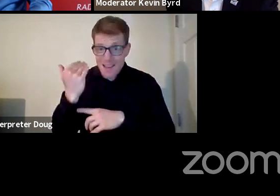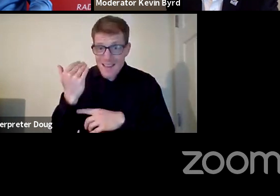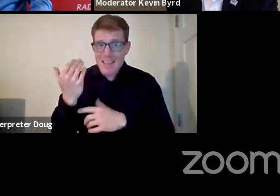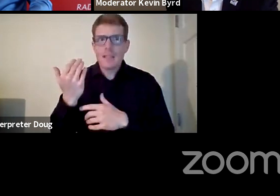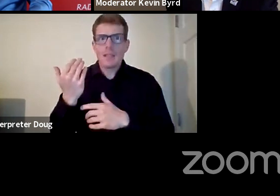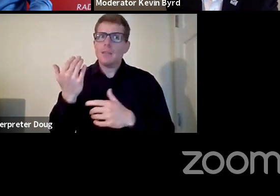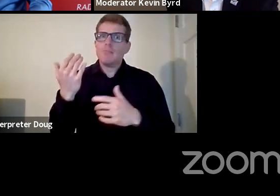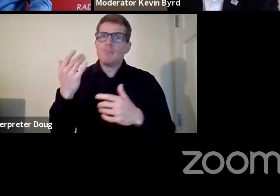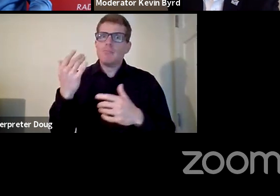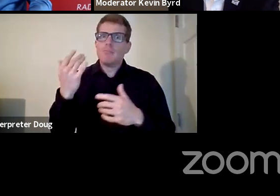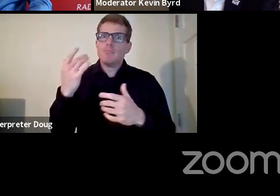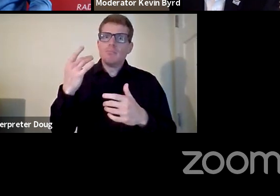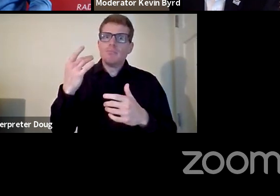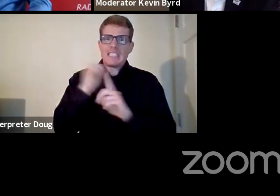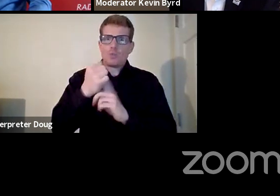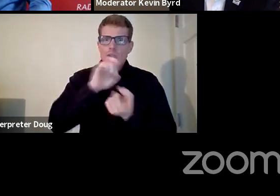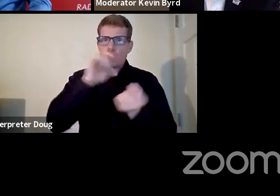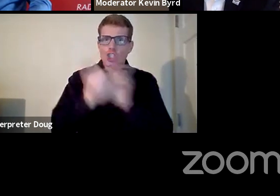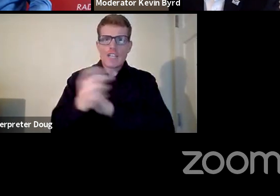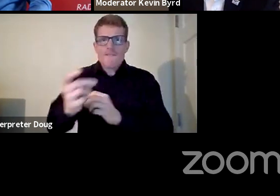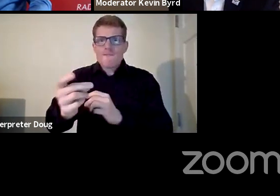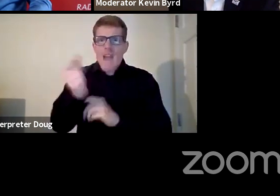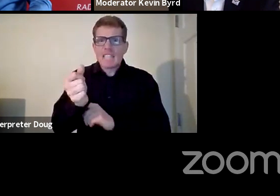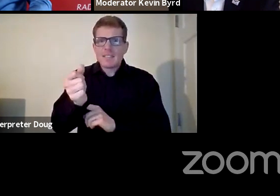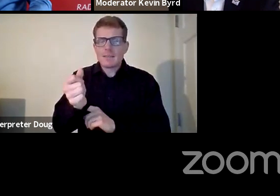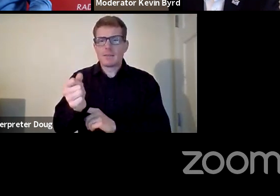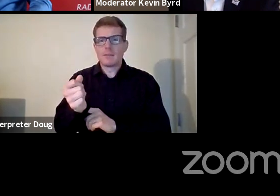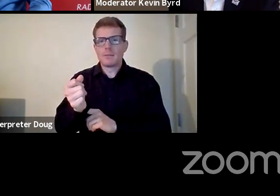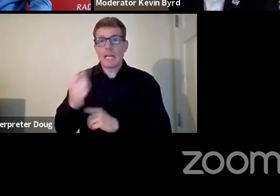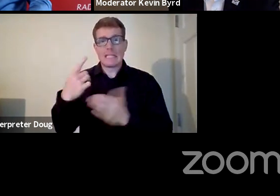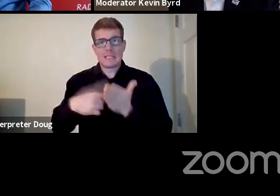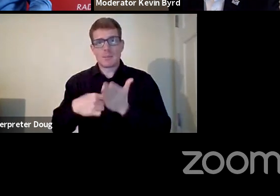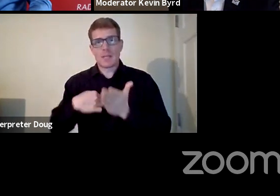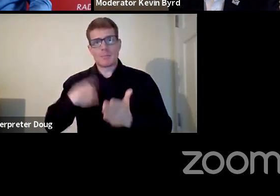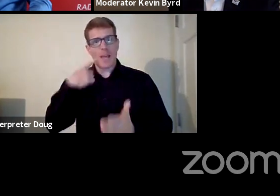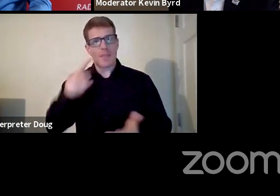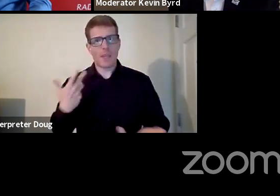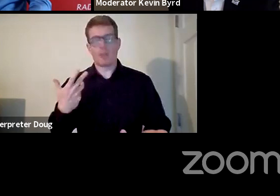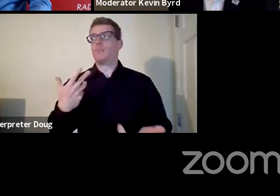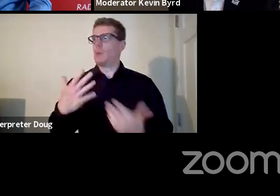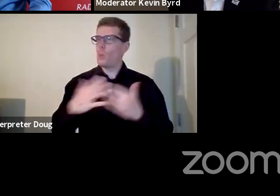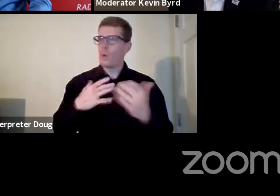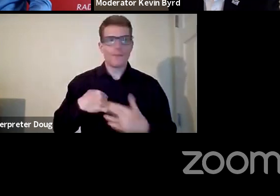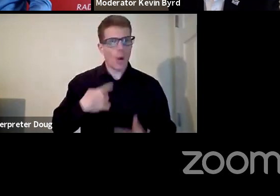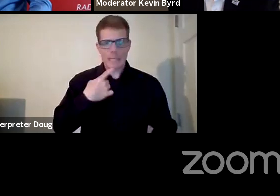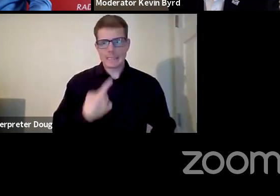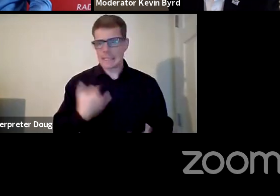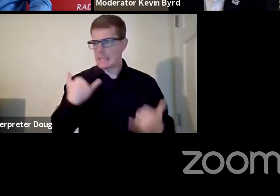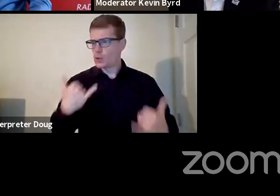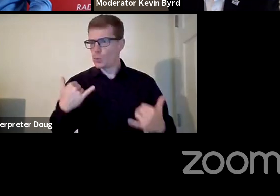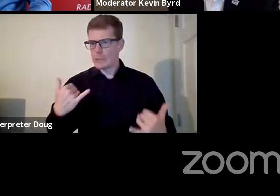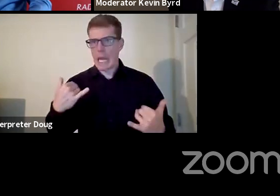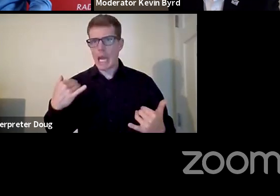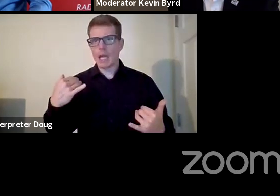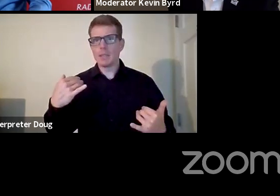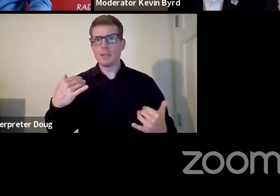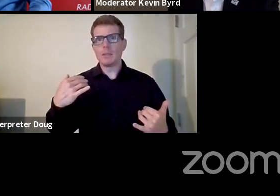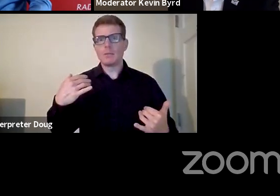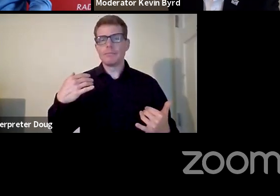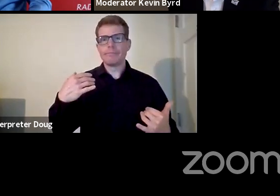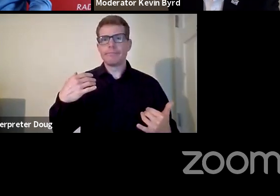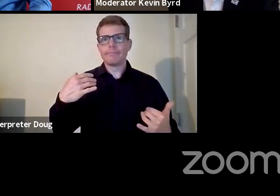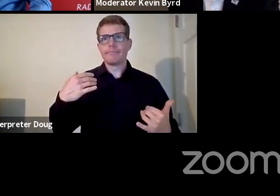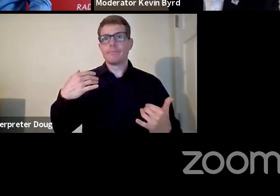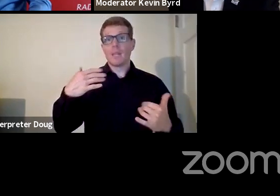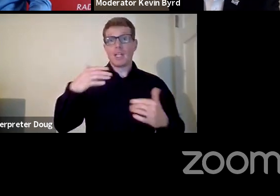like sometimes I thought, well, what I said today was totally opposite tomorrow, especially in